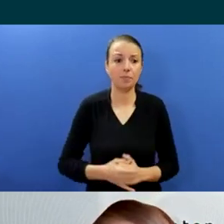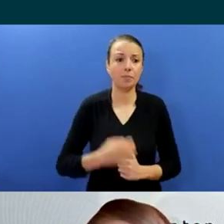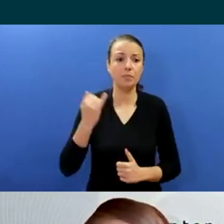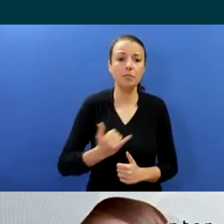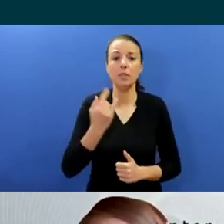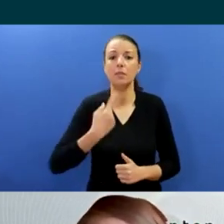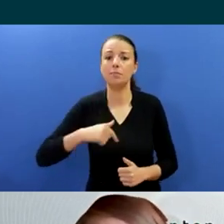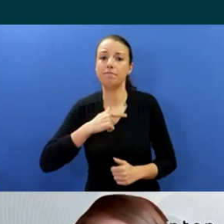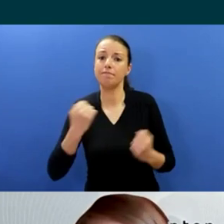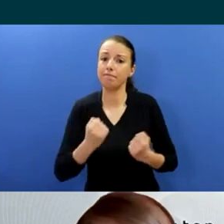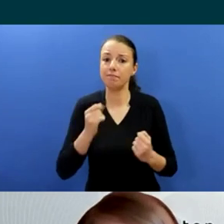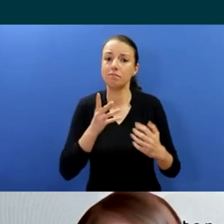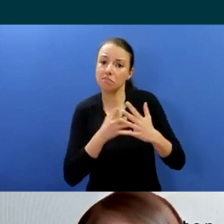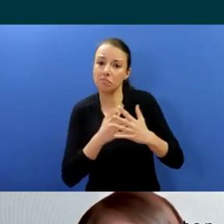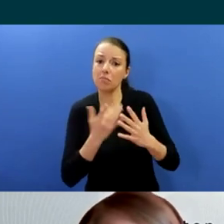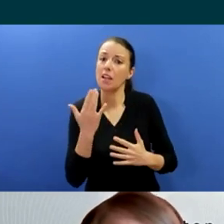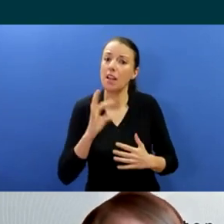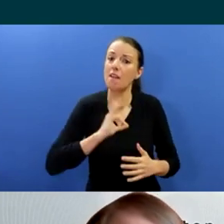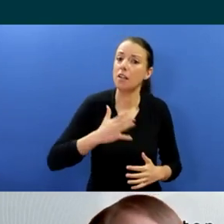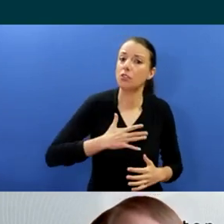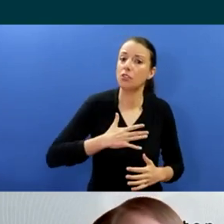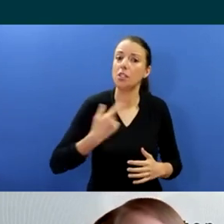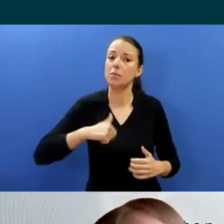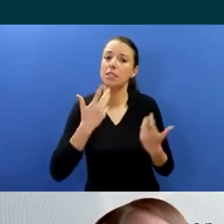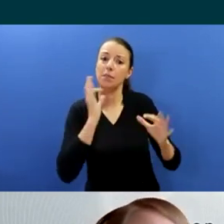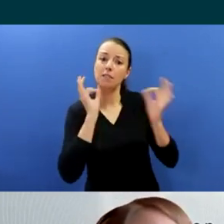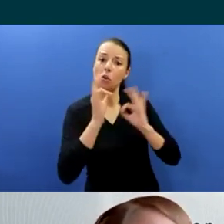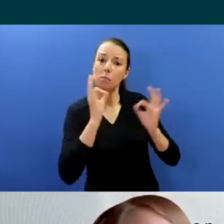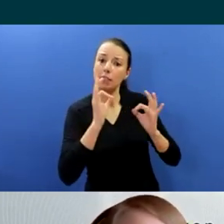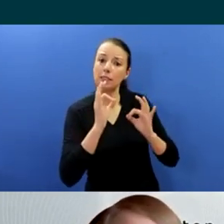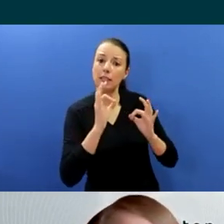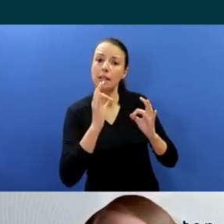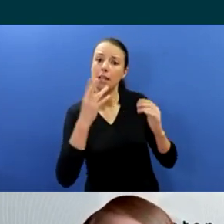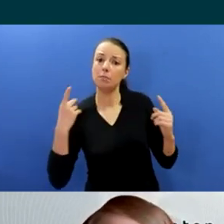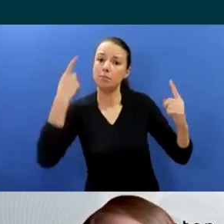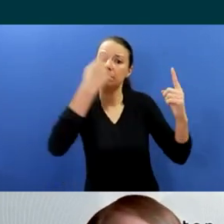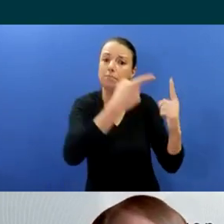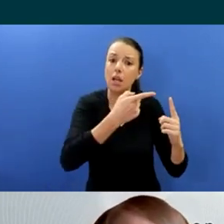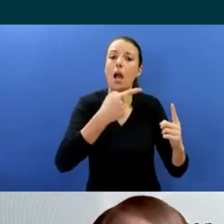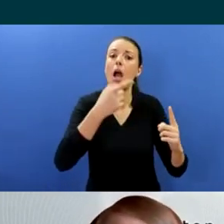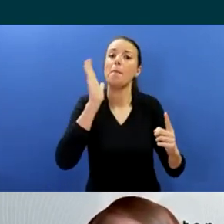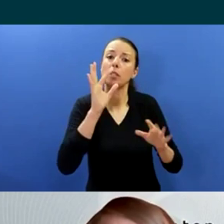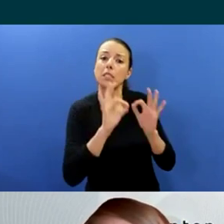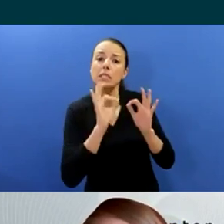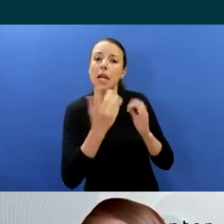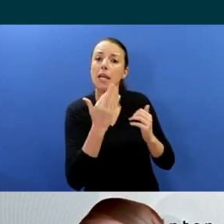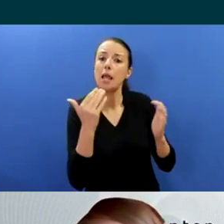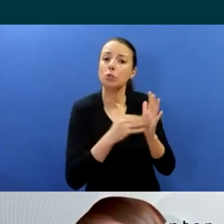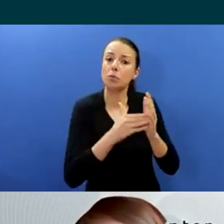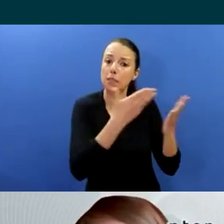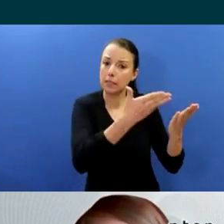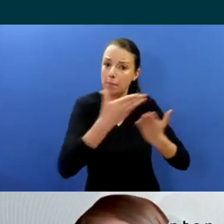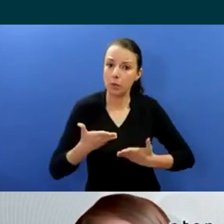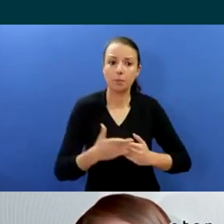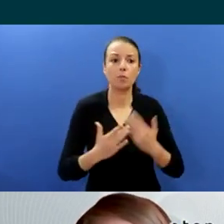backward to calculate how many should be invited. Based on our experiences, 6 to 25% of all